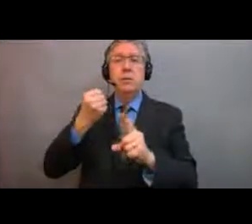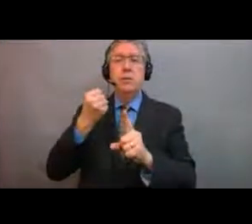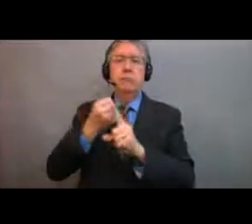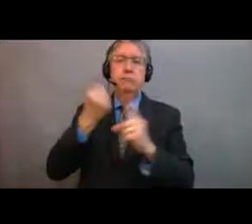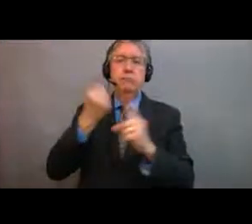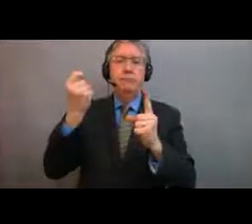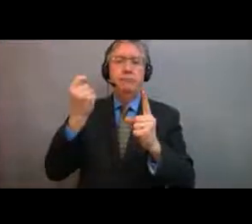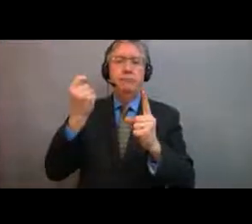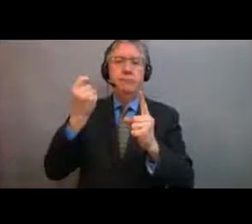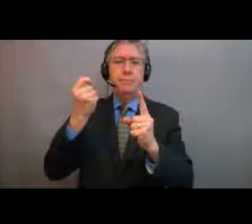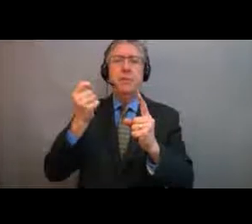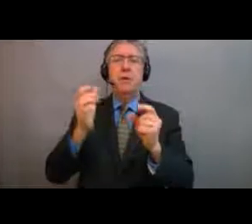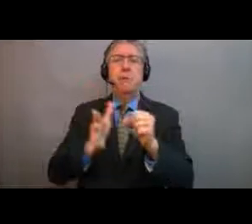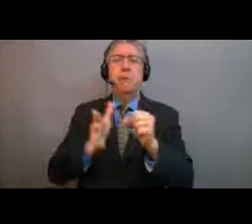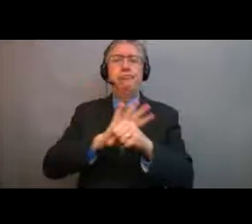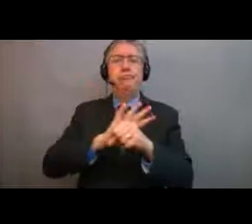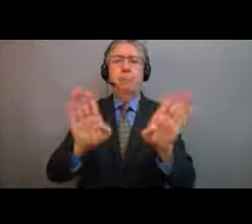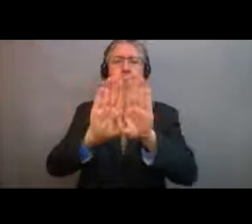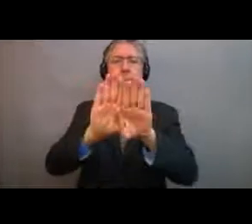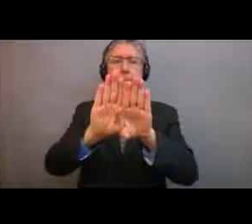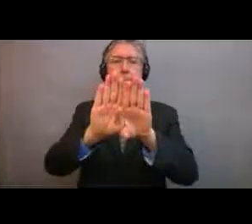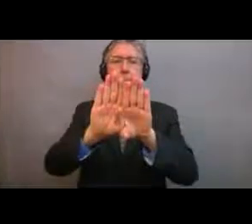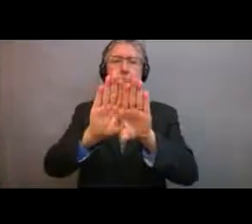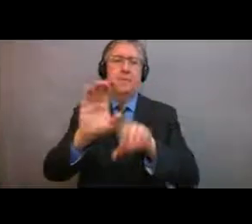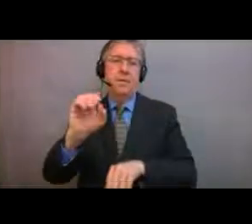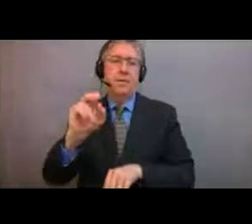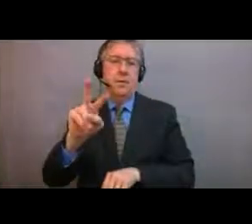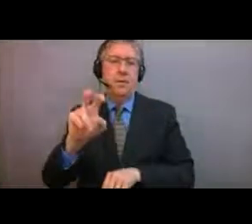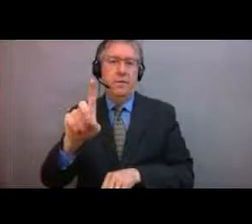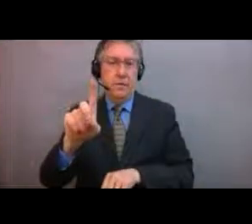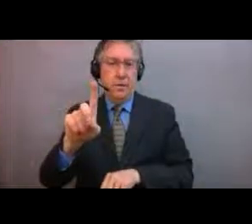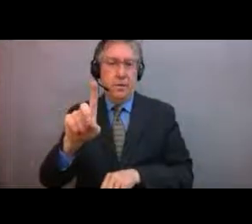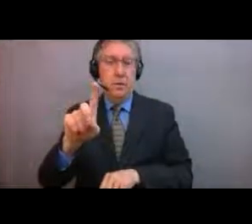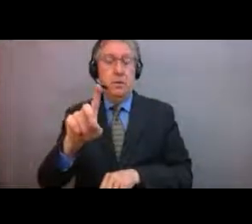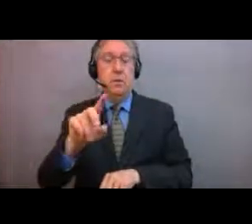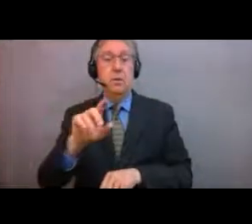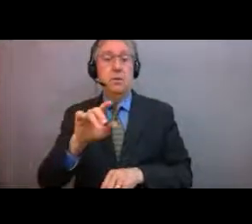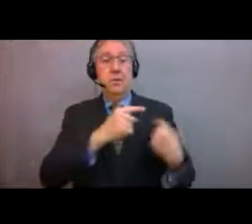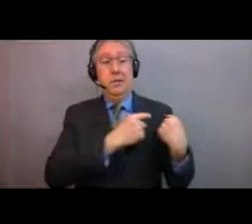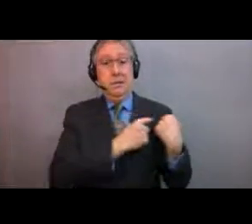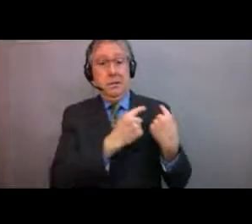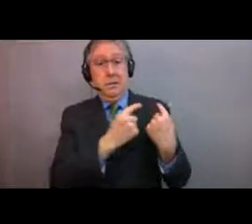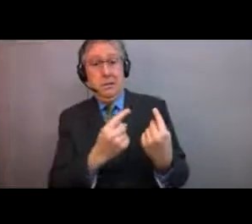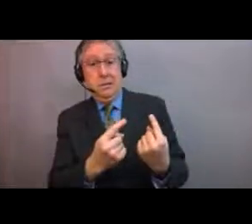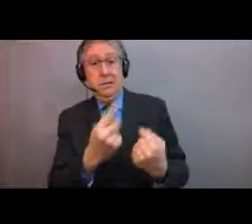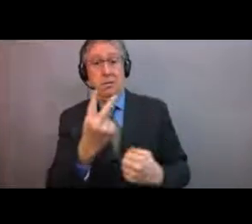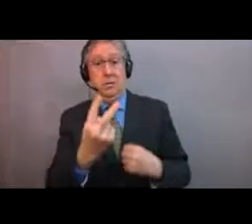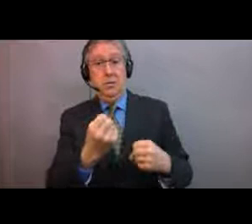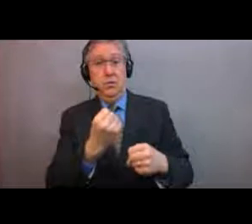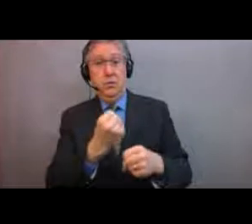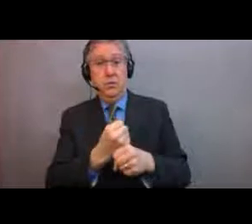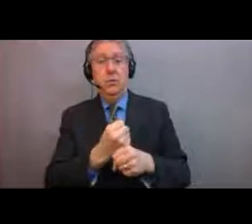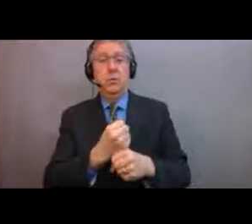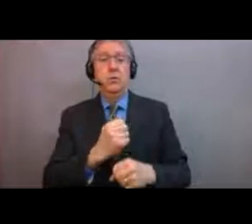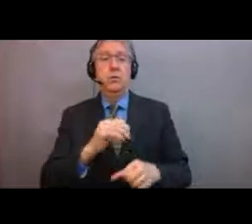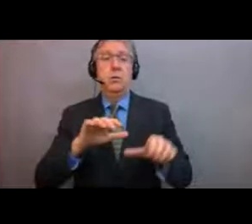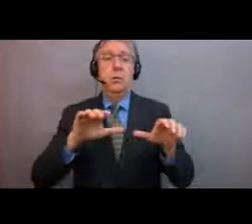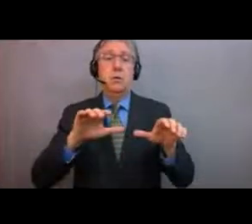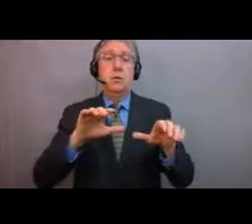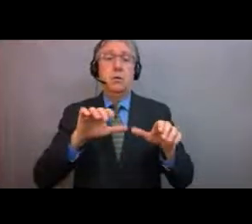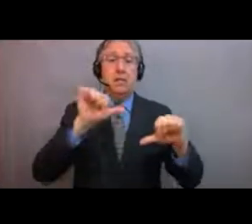seclusion. And over those 2 years, as these papers will reflect, we've not slowed the pace or the productivity of our